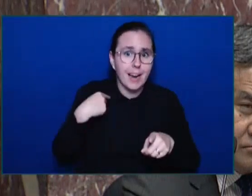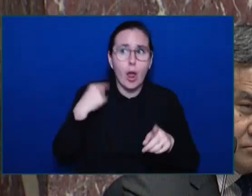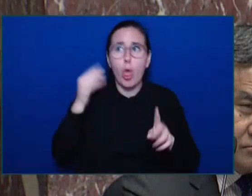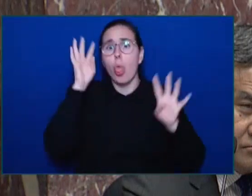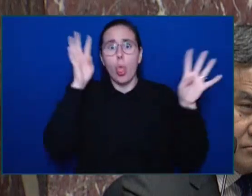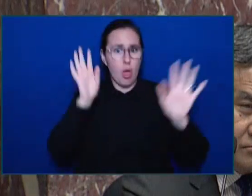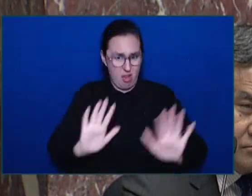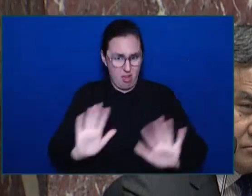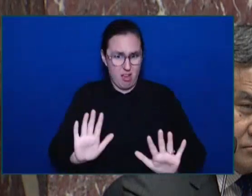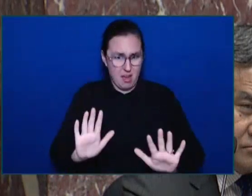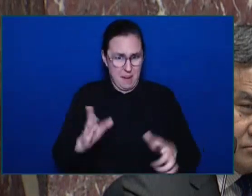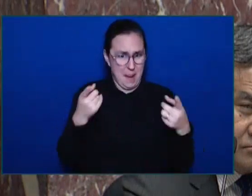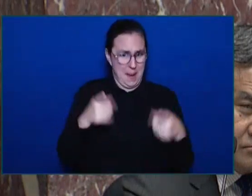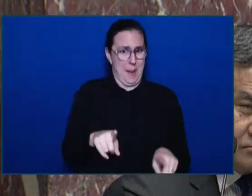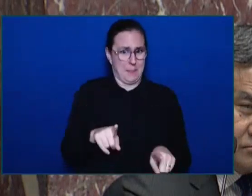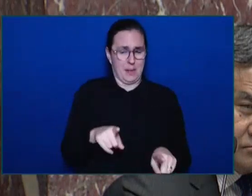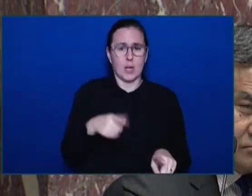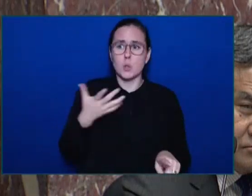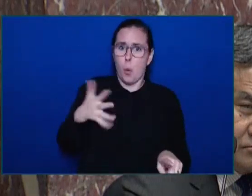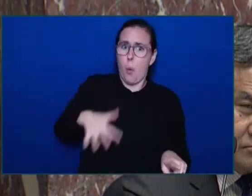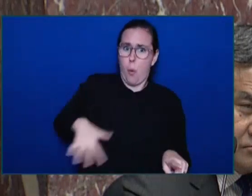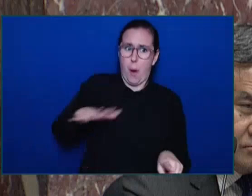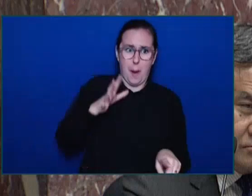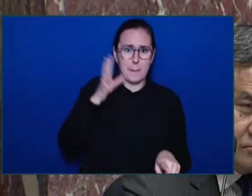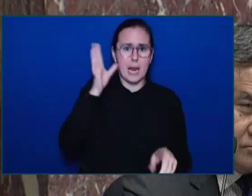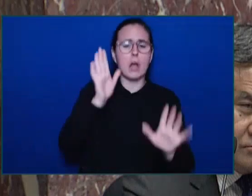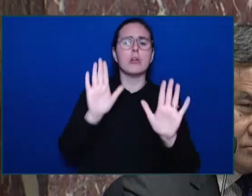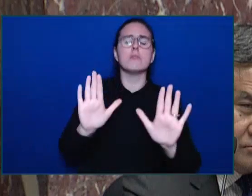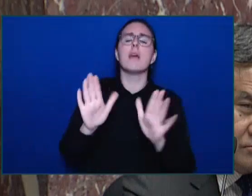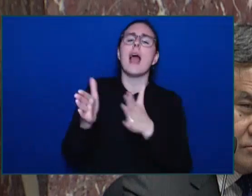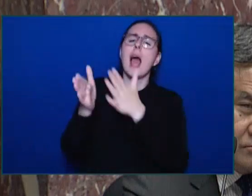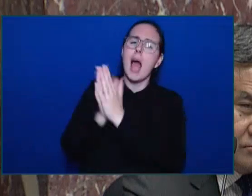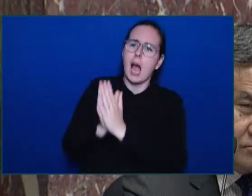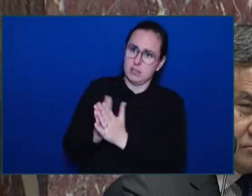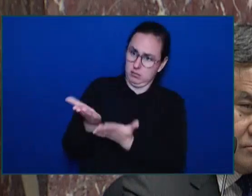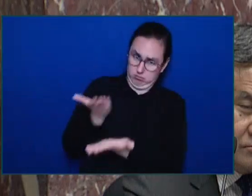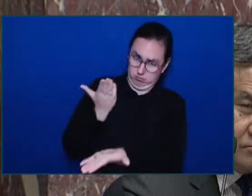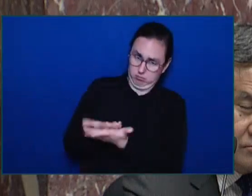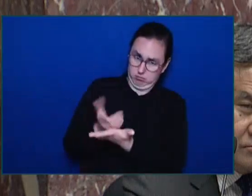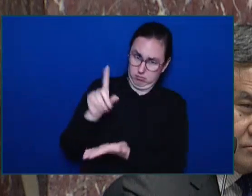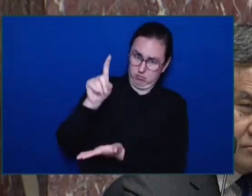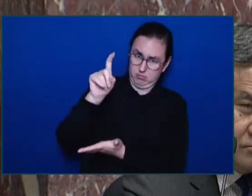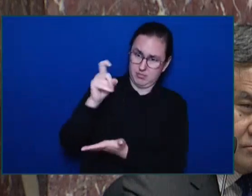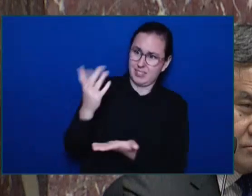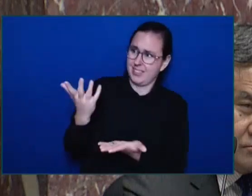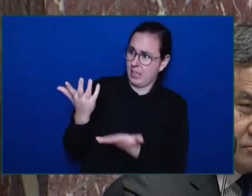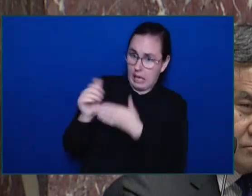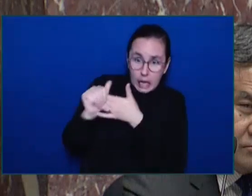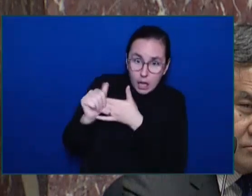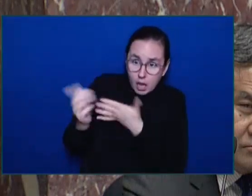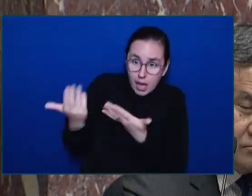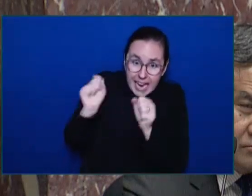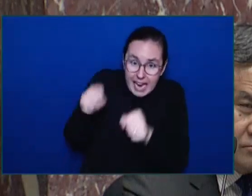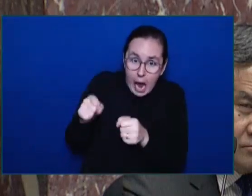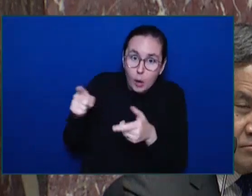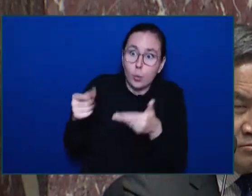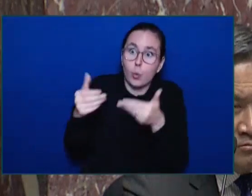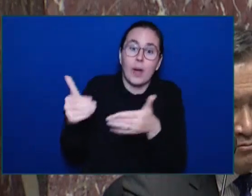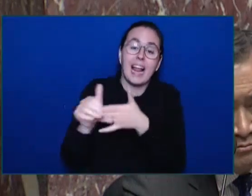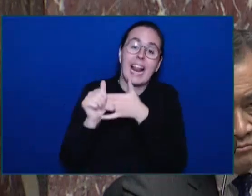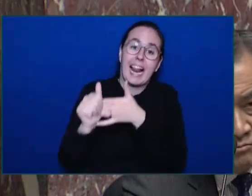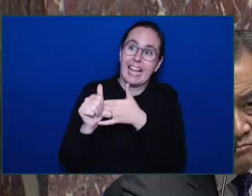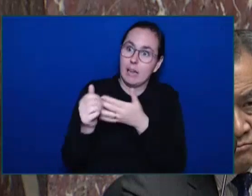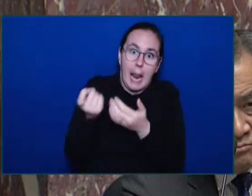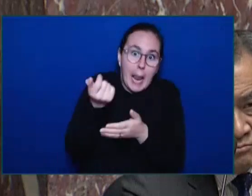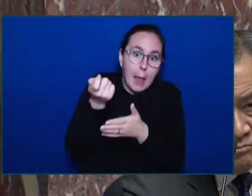to demonstrate an ounce of leadership, and he could do it today. Not wait, not talk, not dodge,